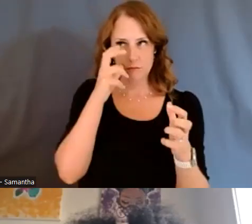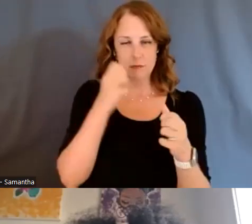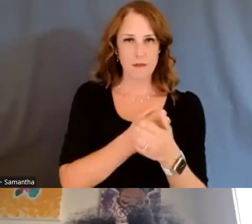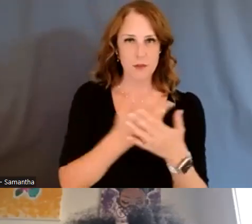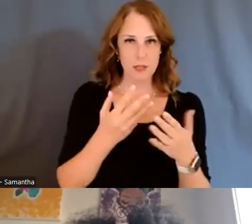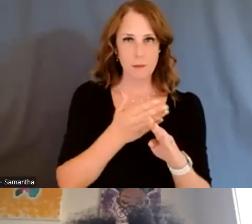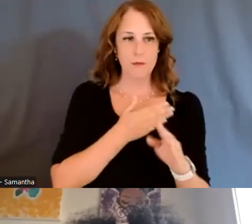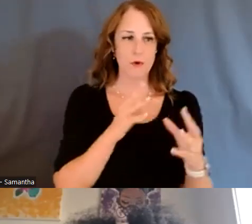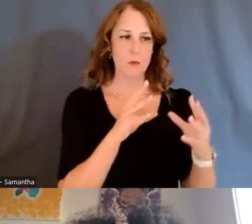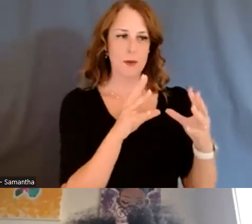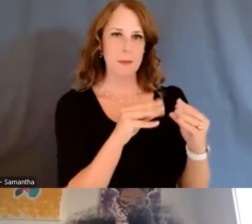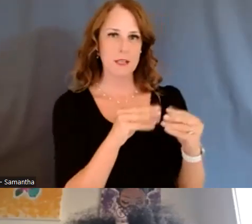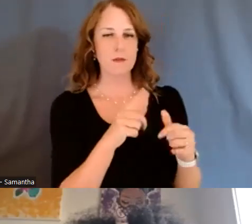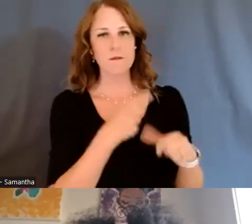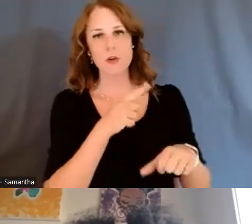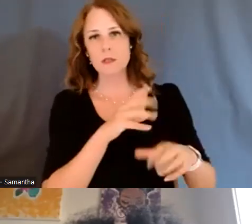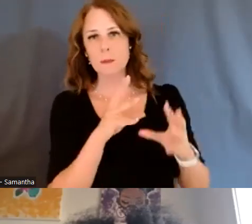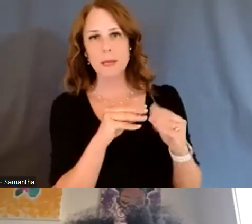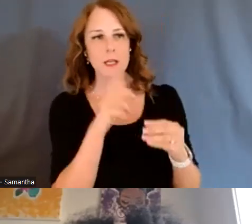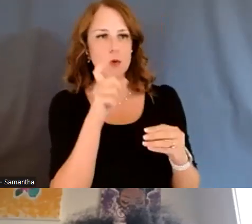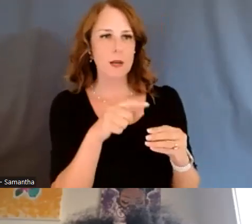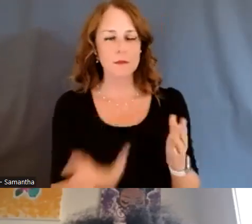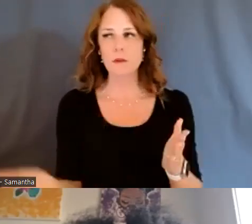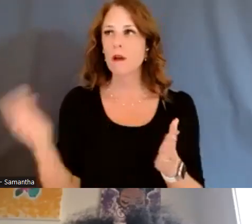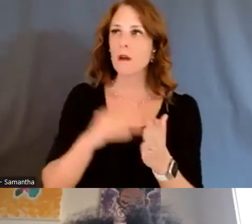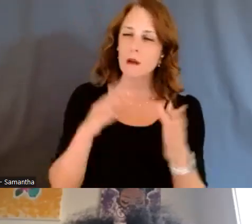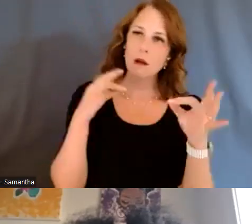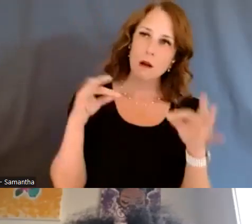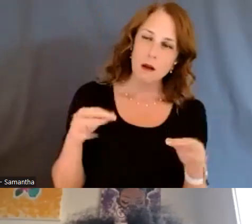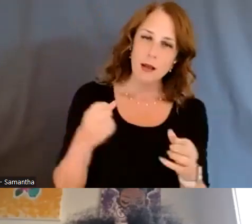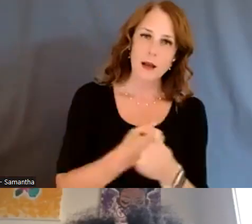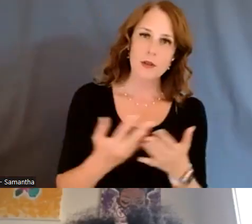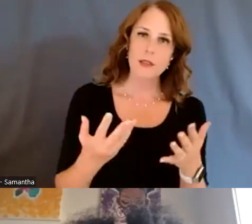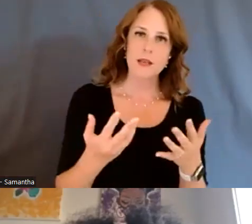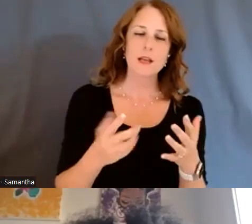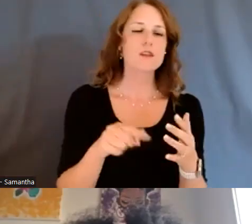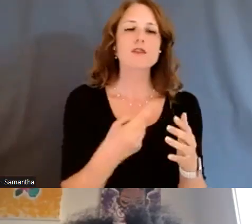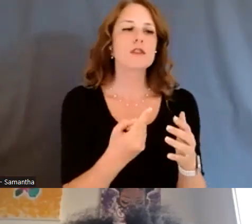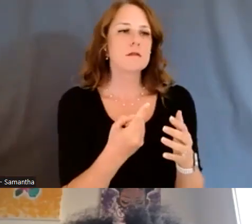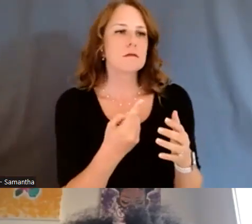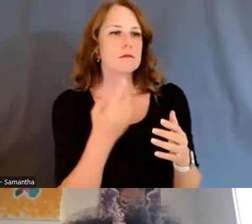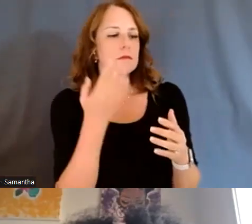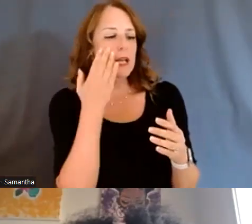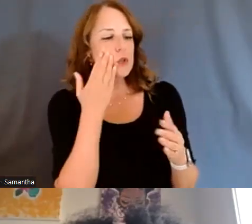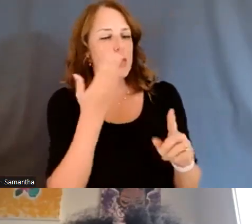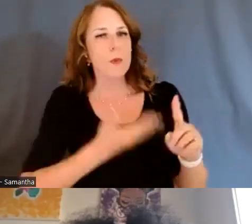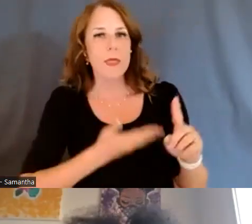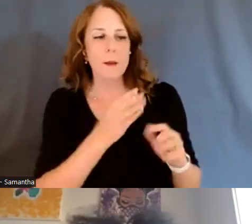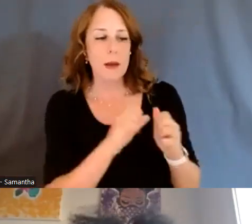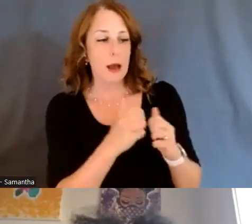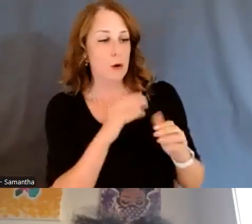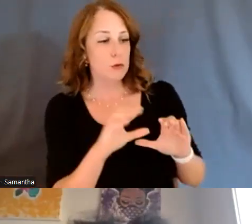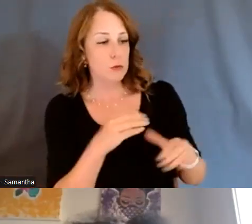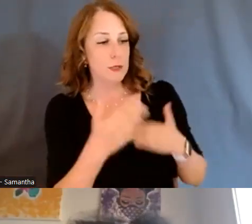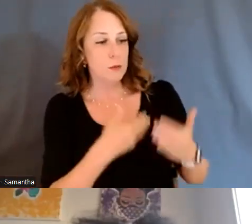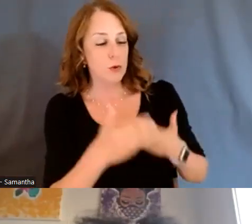don't have to, in that first meeting, go into any details other than, to get to know them, to see how they are doing in the process, and to